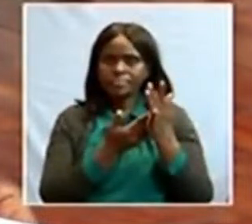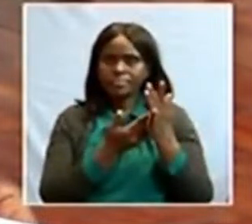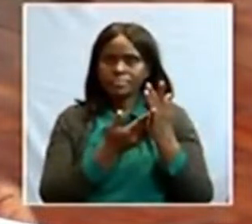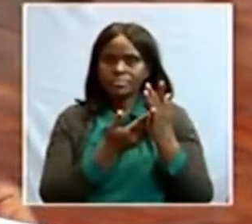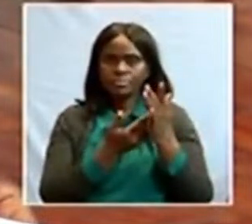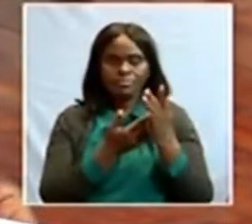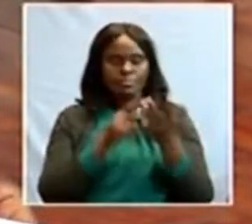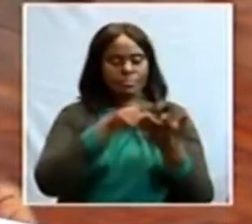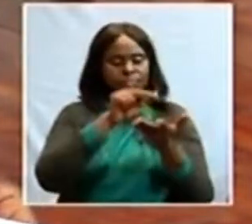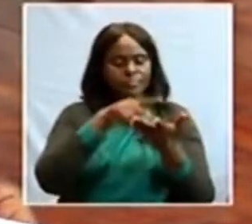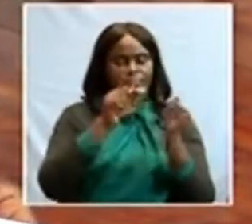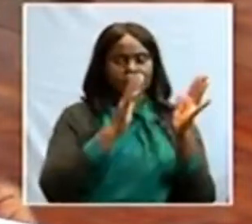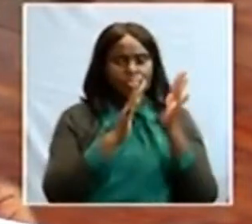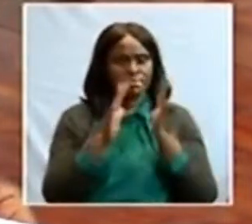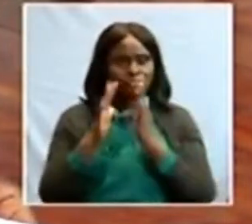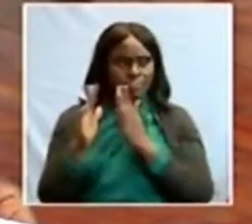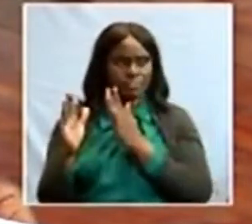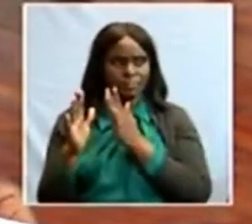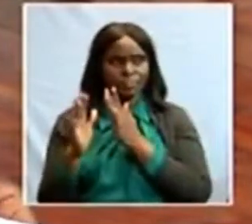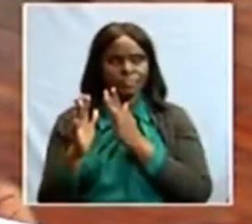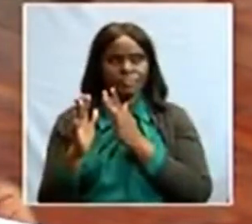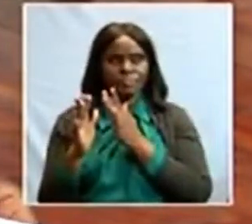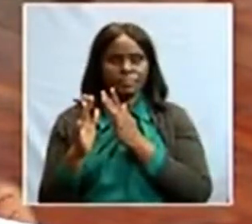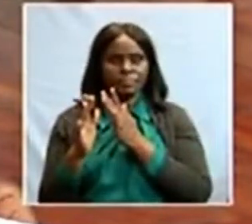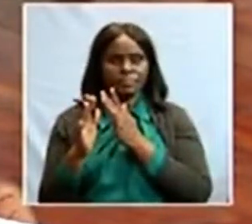a repayment plan.